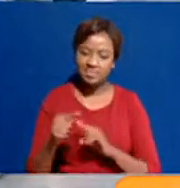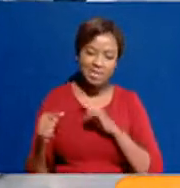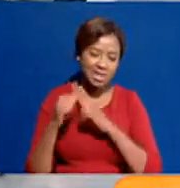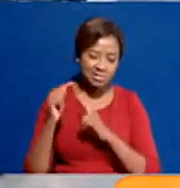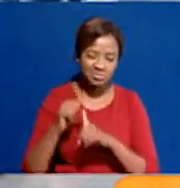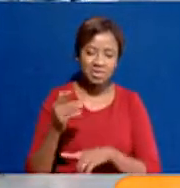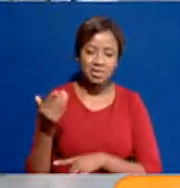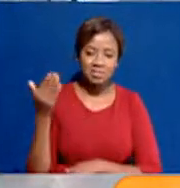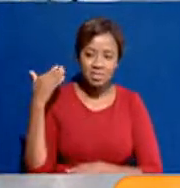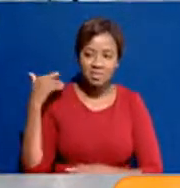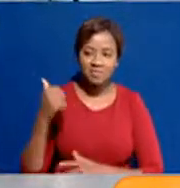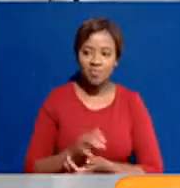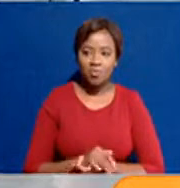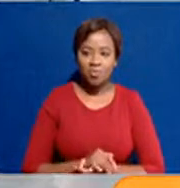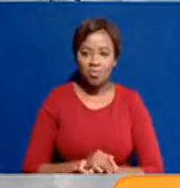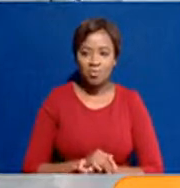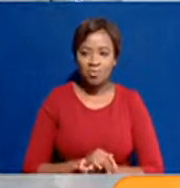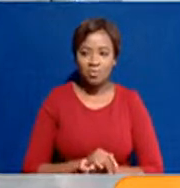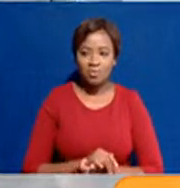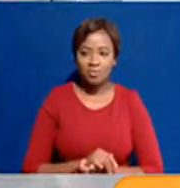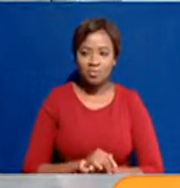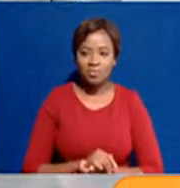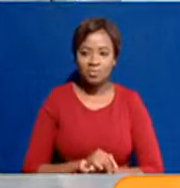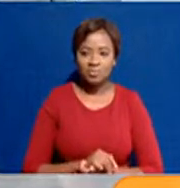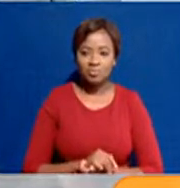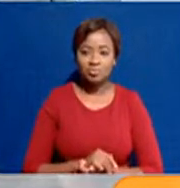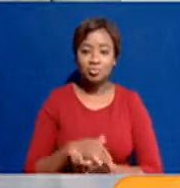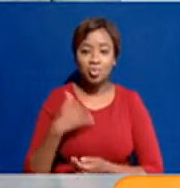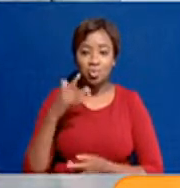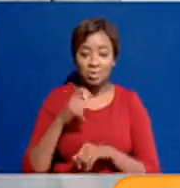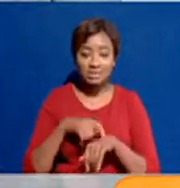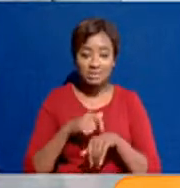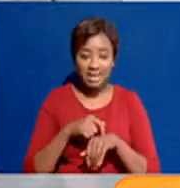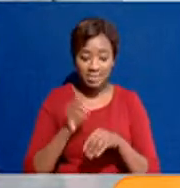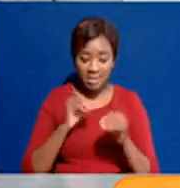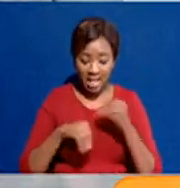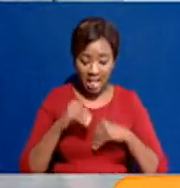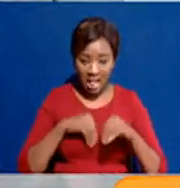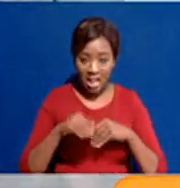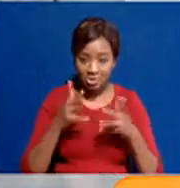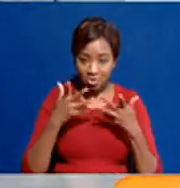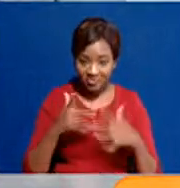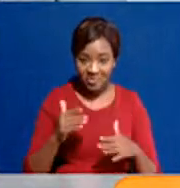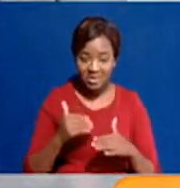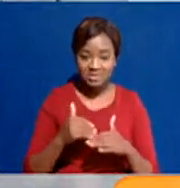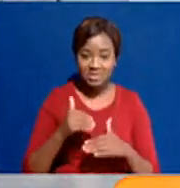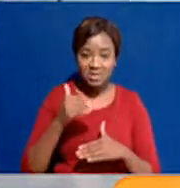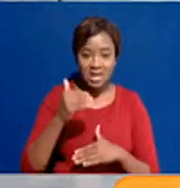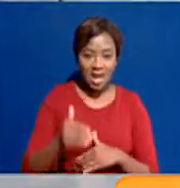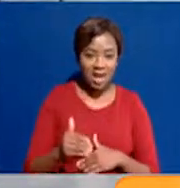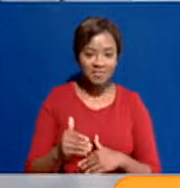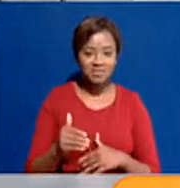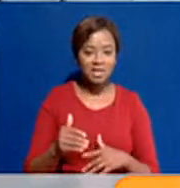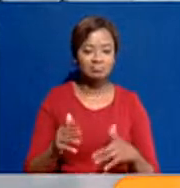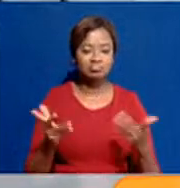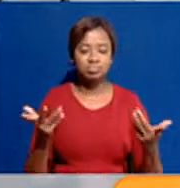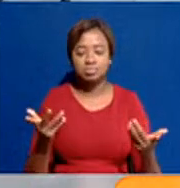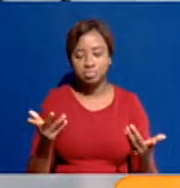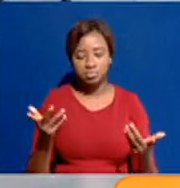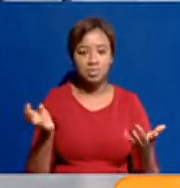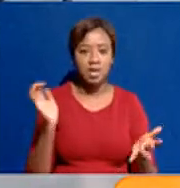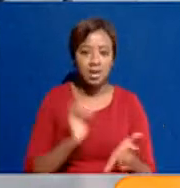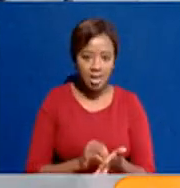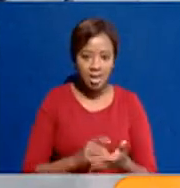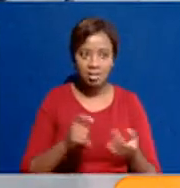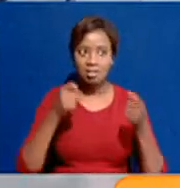And usually the trigger is after an election process. Something happens. People are not happy. Here we are. We're out